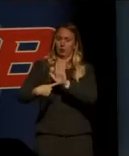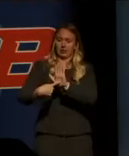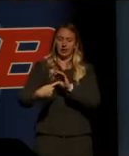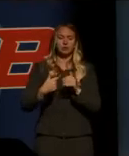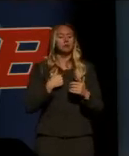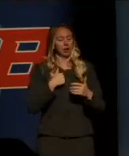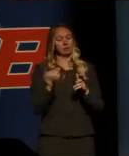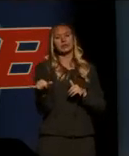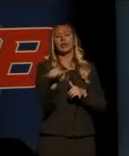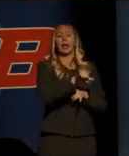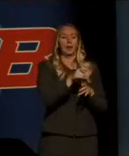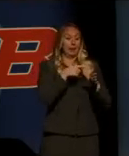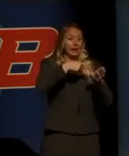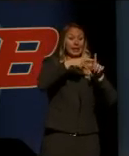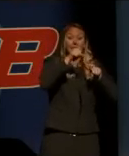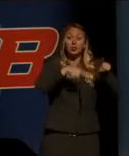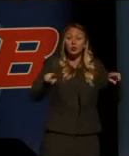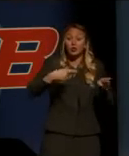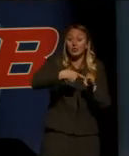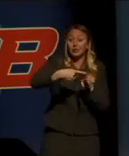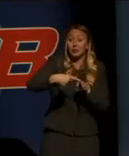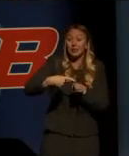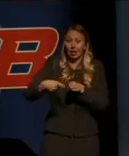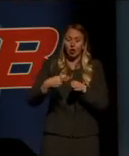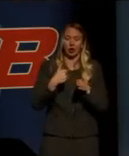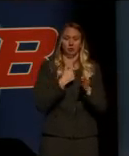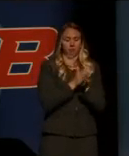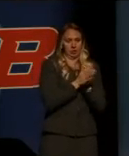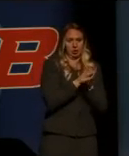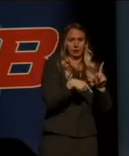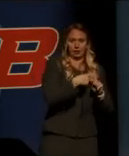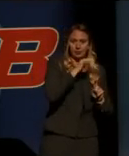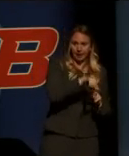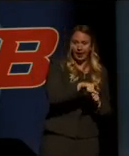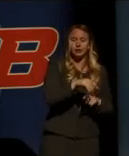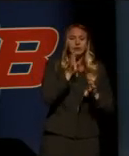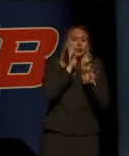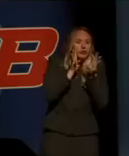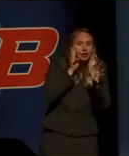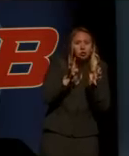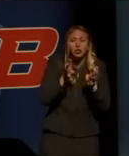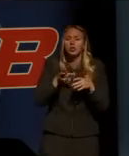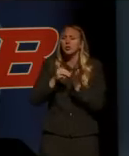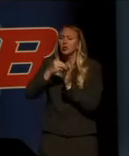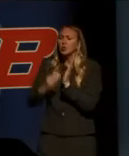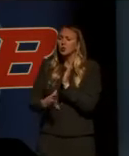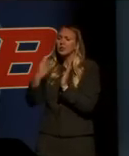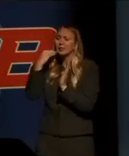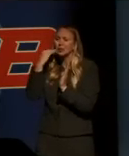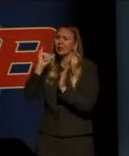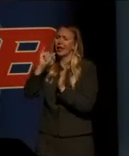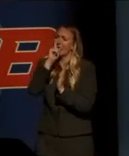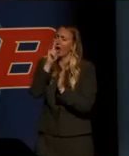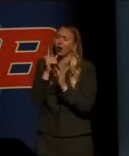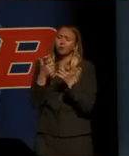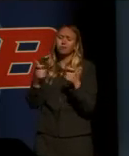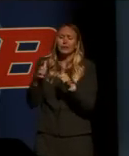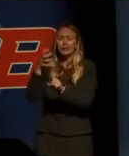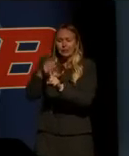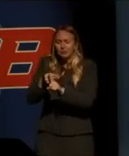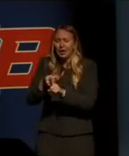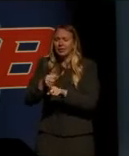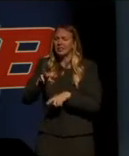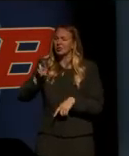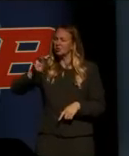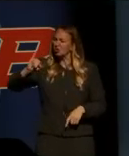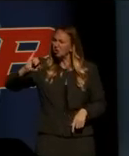creative activity, student research experiences that are high impact, rich, and high quality, and